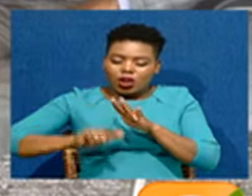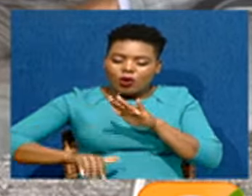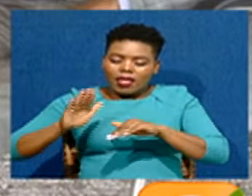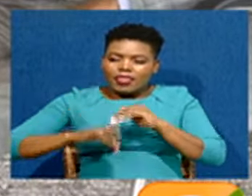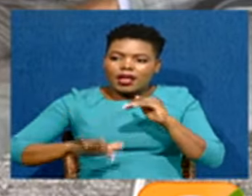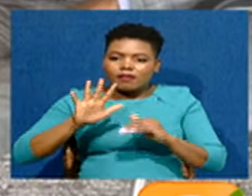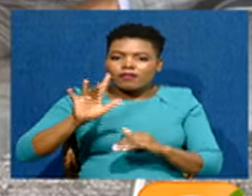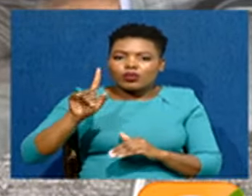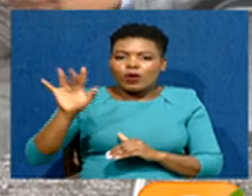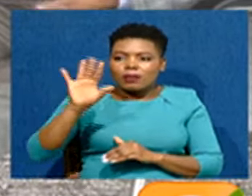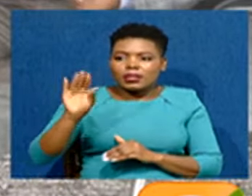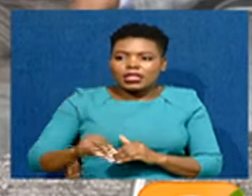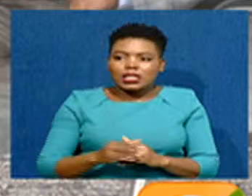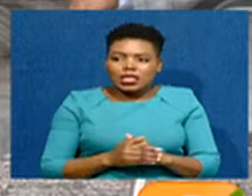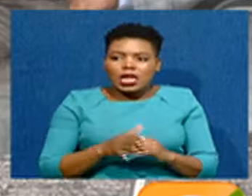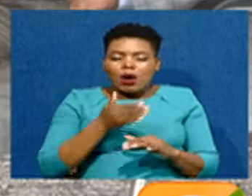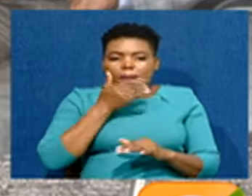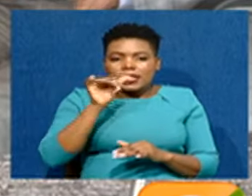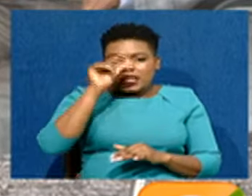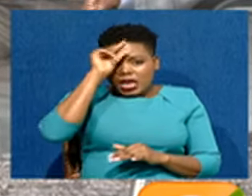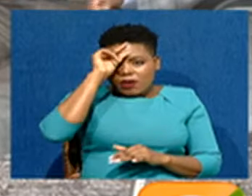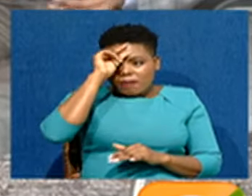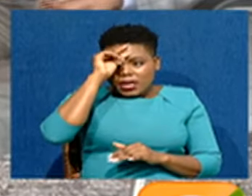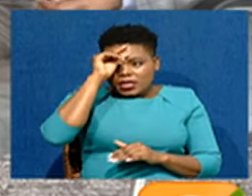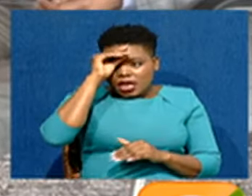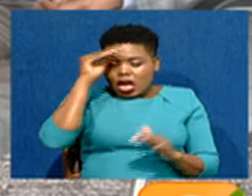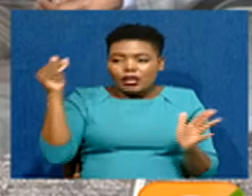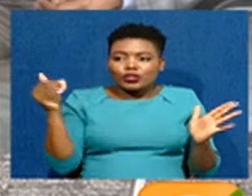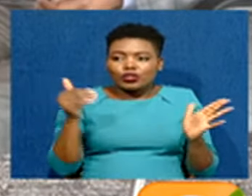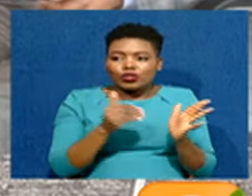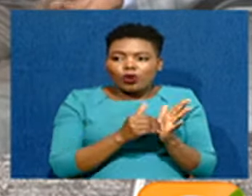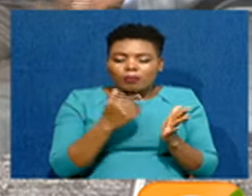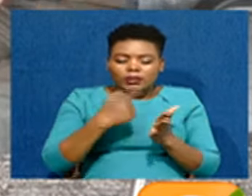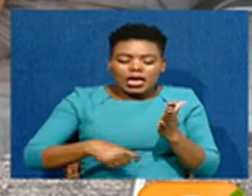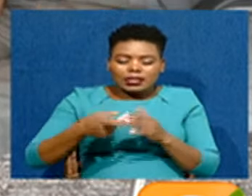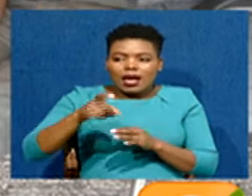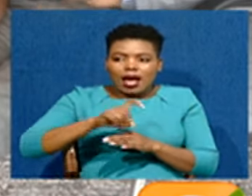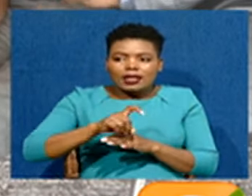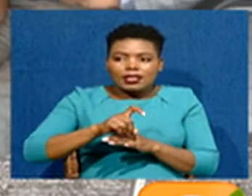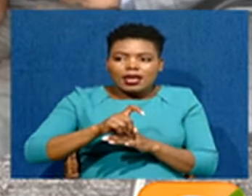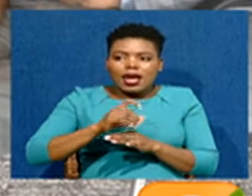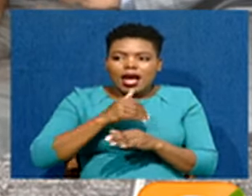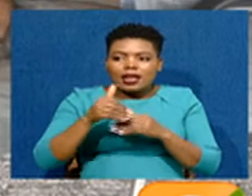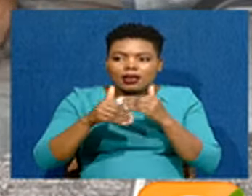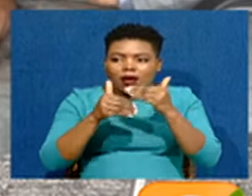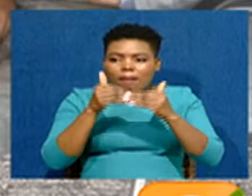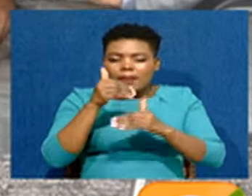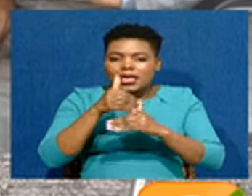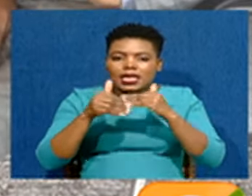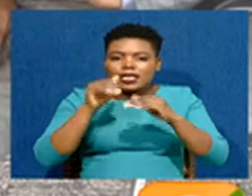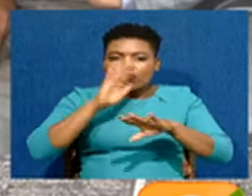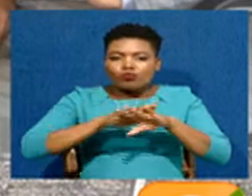now says that the government should move away from irregular taxation and build a consistent and predictable tax